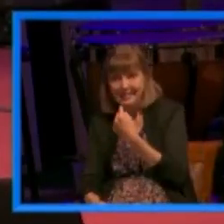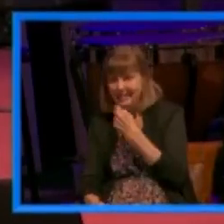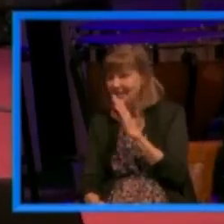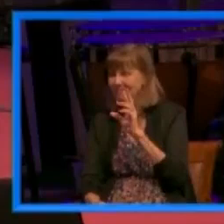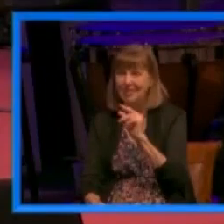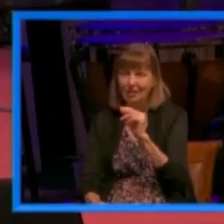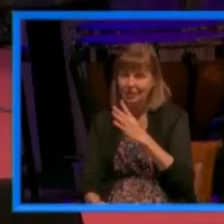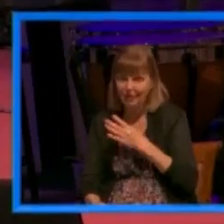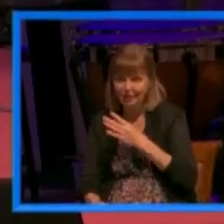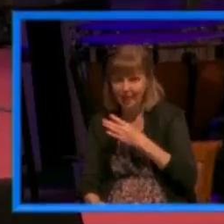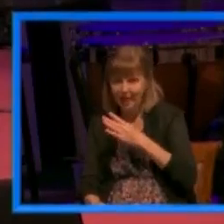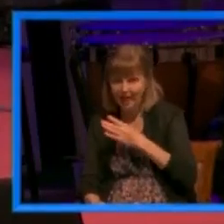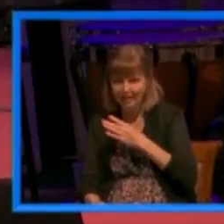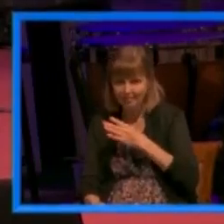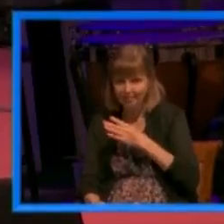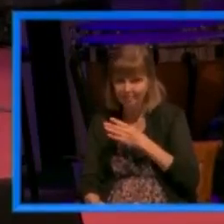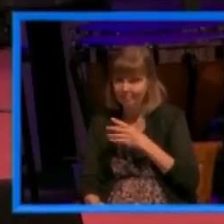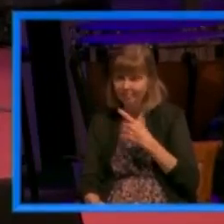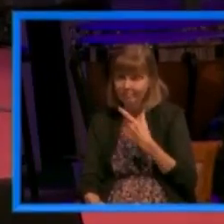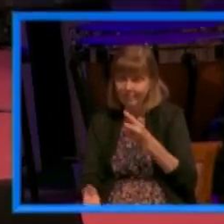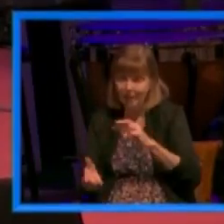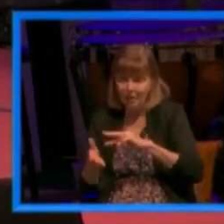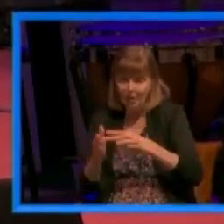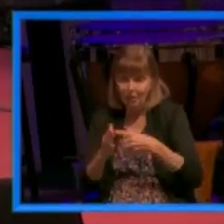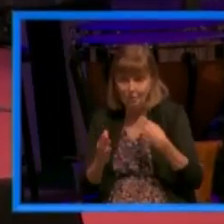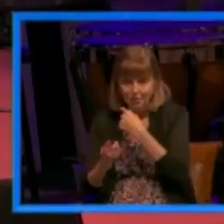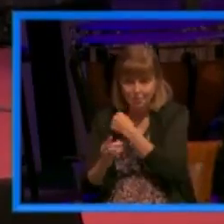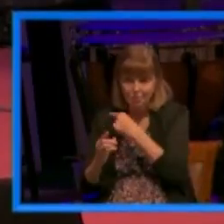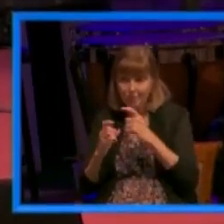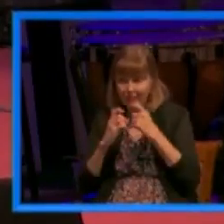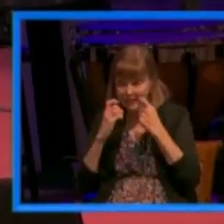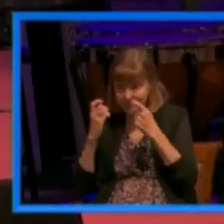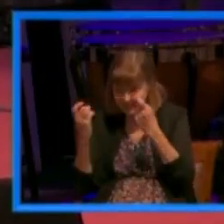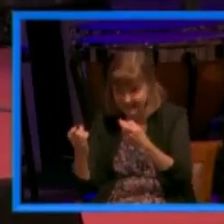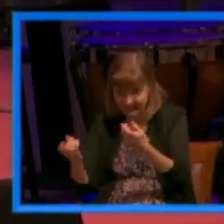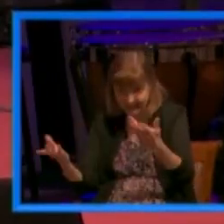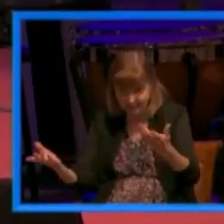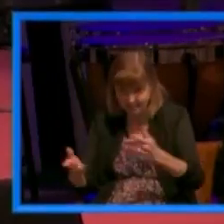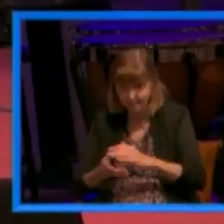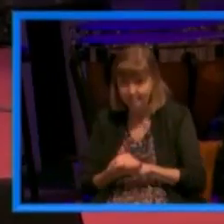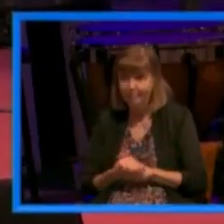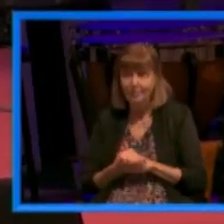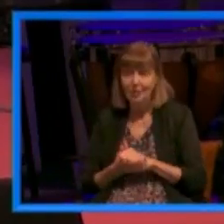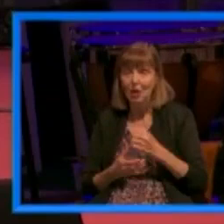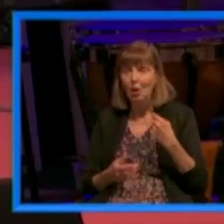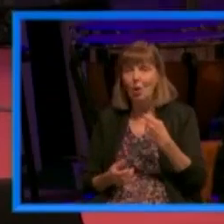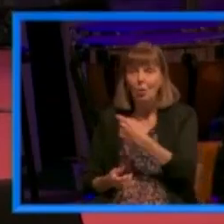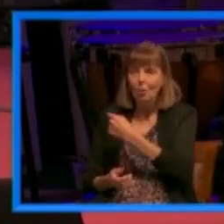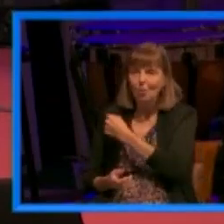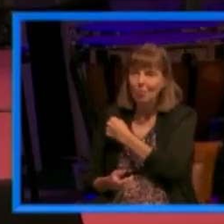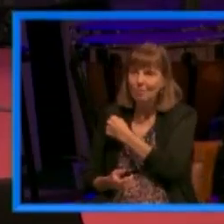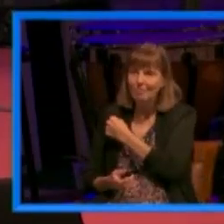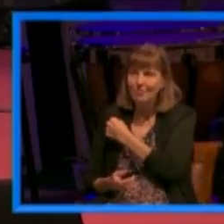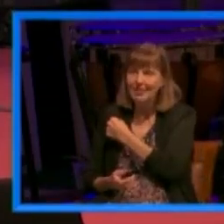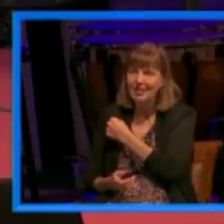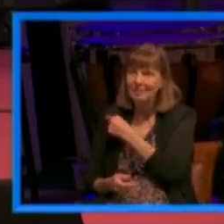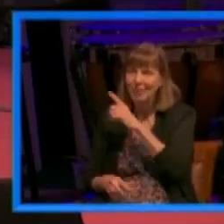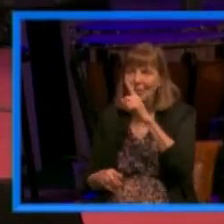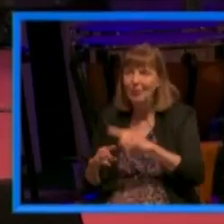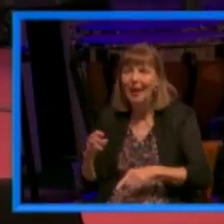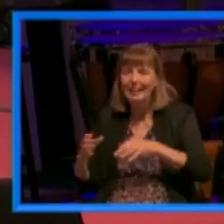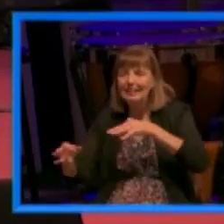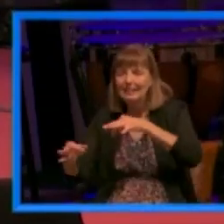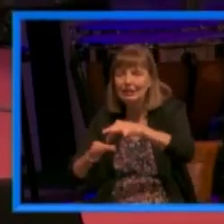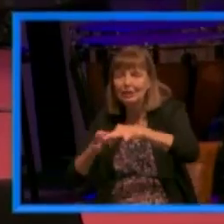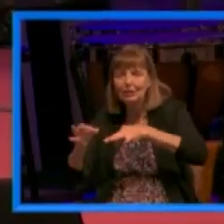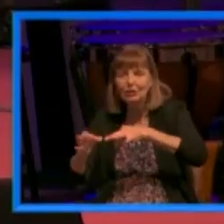You do not battle sin if you do not agree with God on what sin is. We do not get to define sin ourselves. We do not get to say